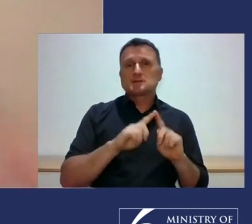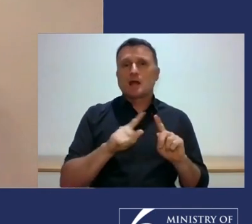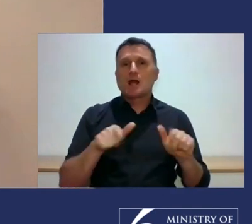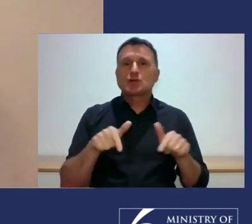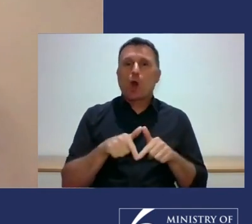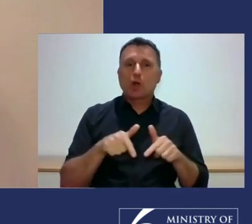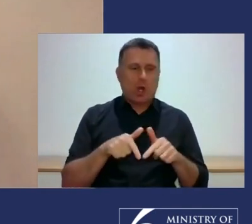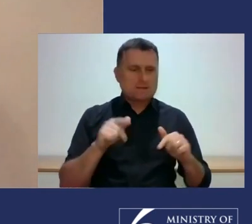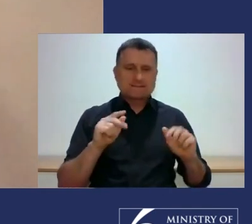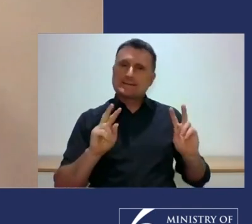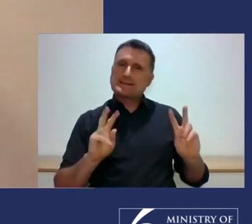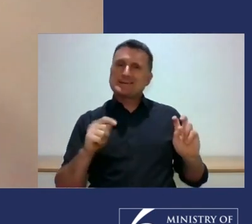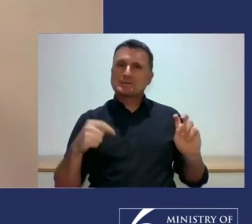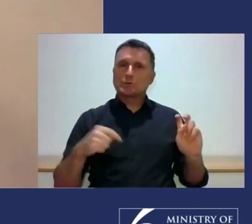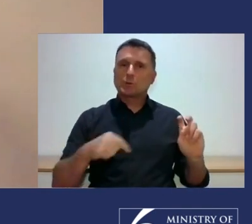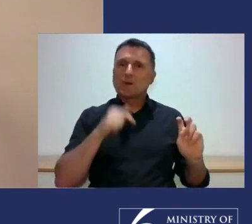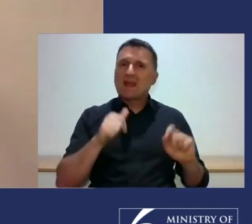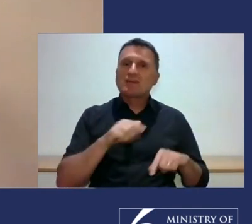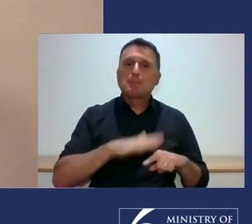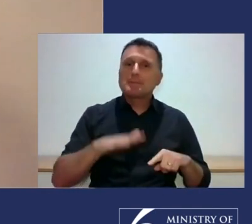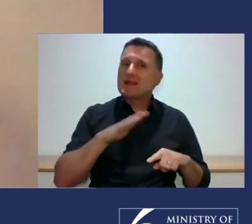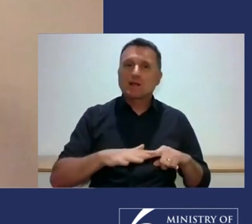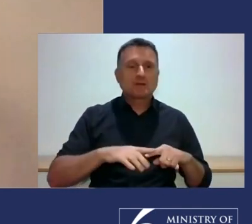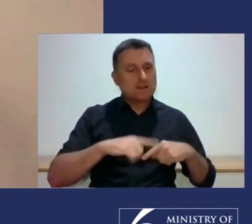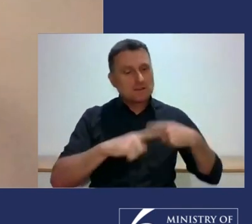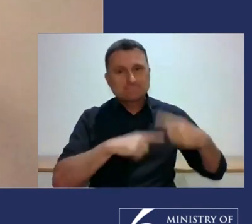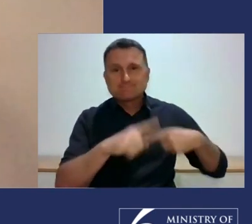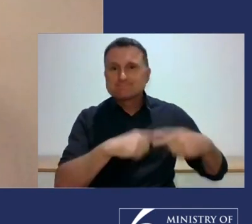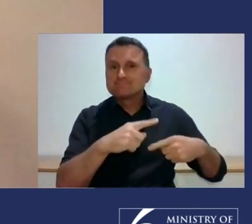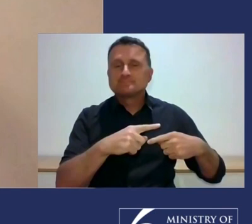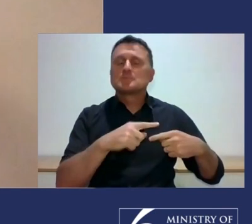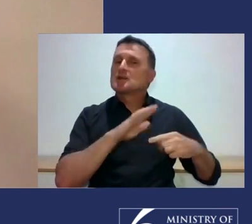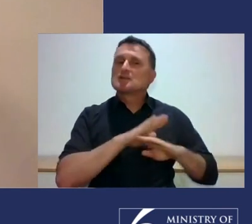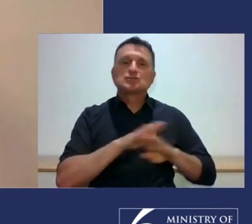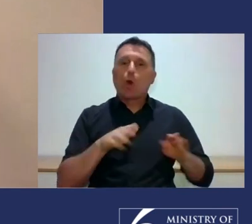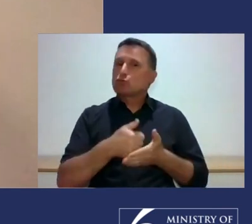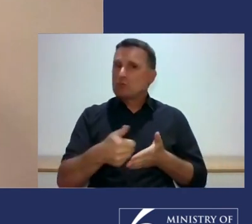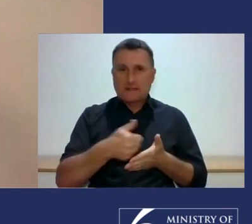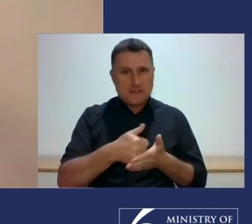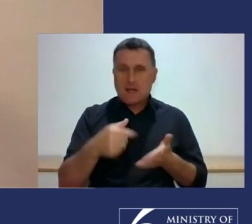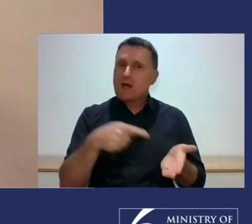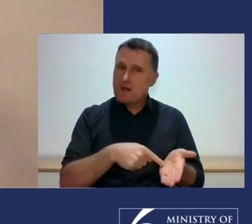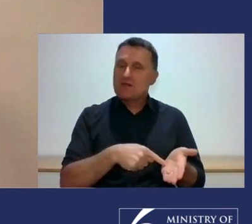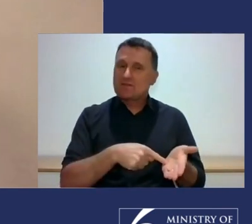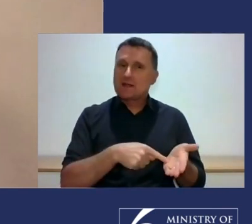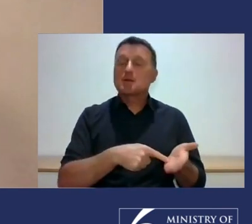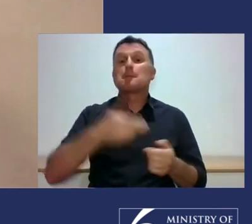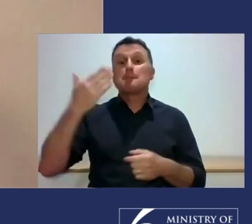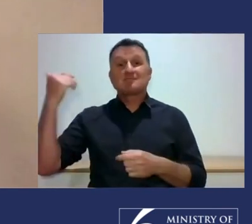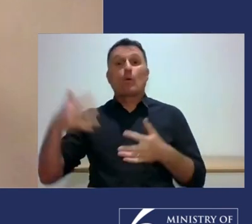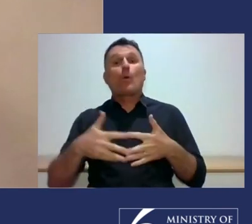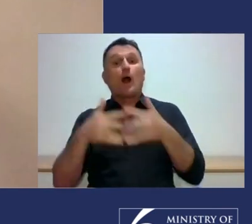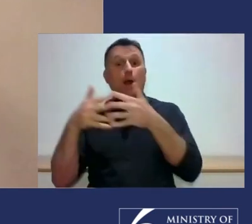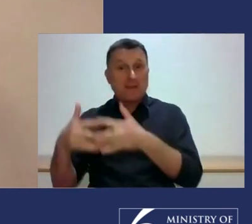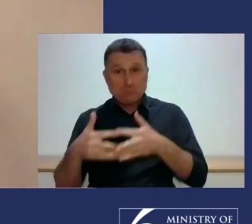if your menstrual cycles are irregular. And initially, when people first started getting vaccinated in the States, there was one or two people who